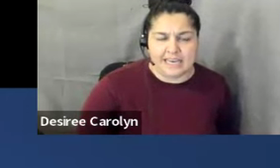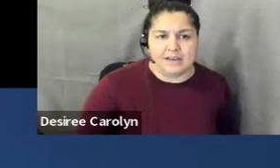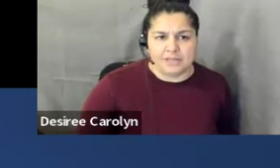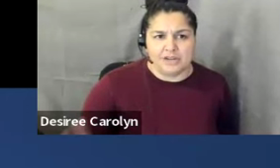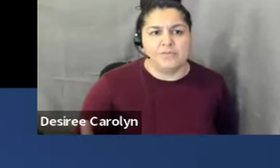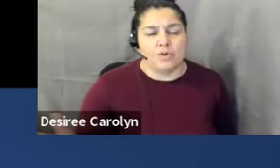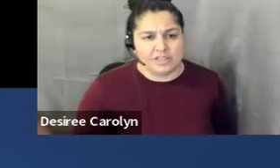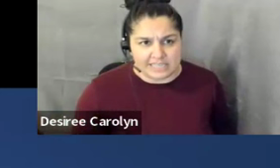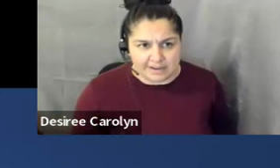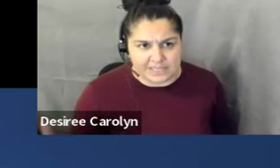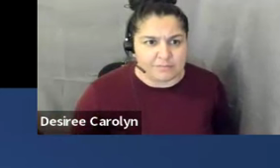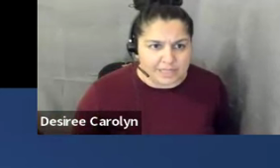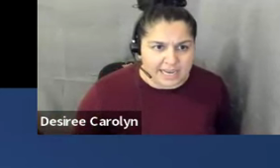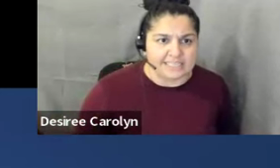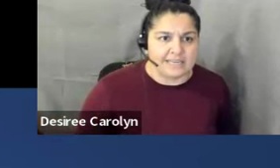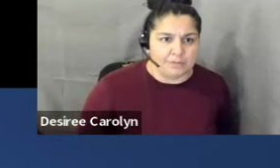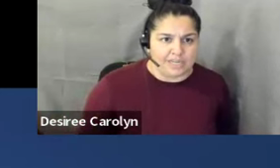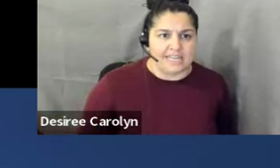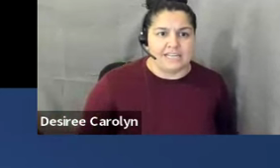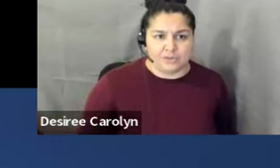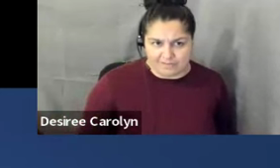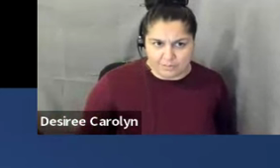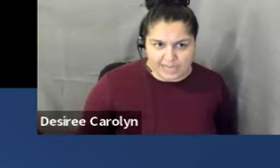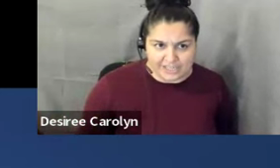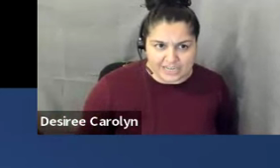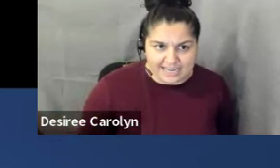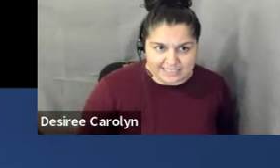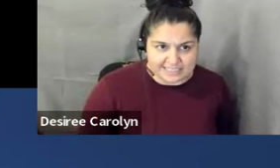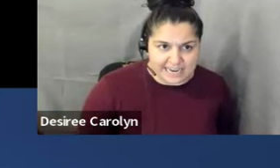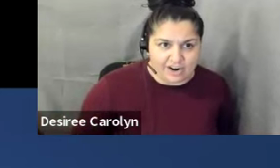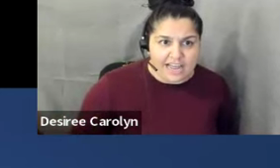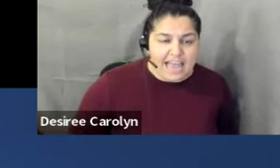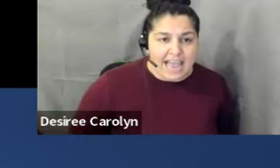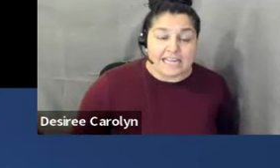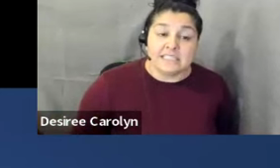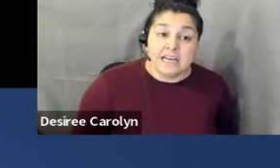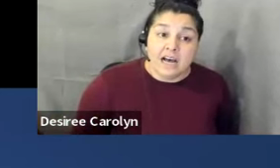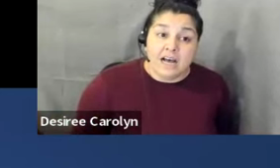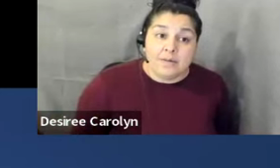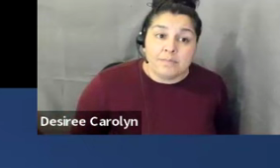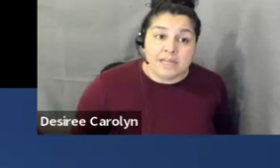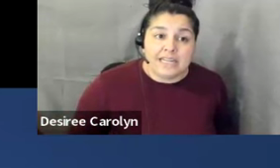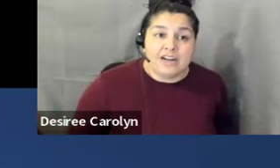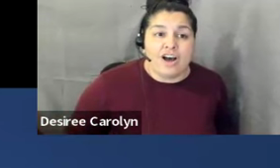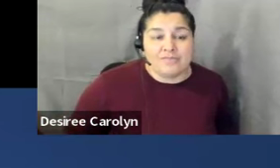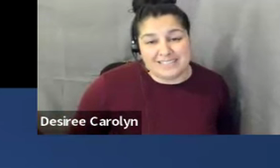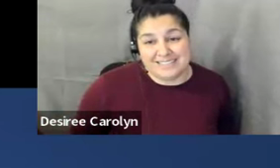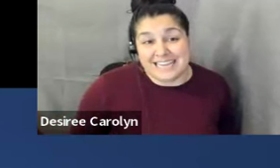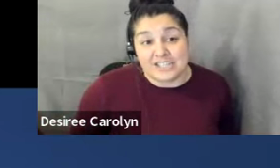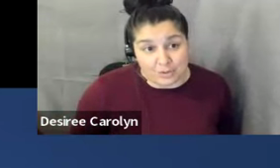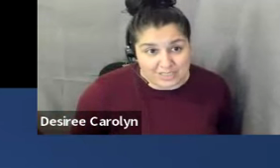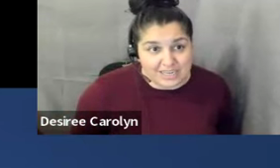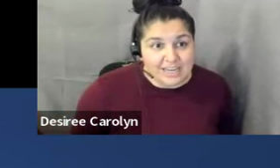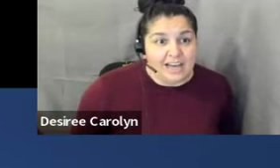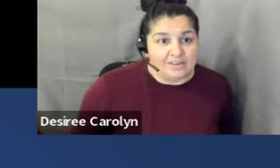automatically, you know, for the deaf, deafblind community, they do have communication access there. And often